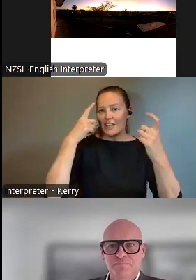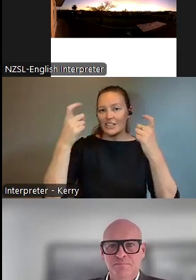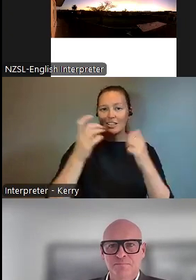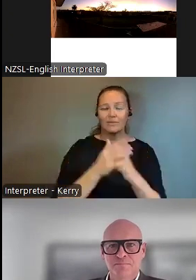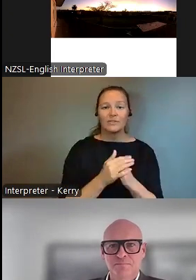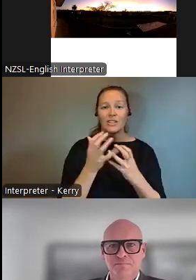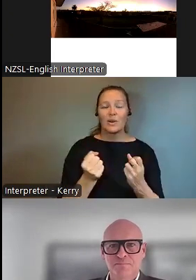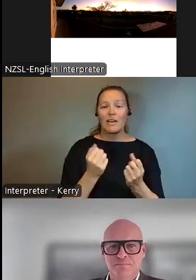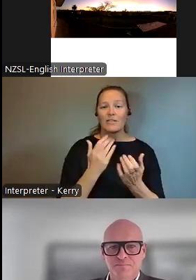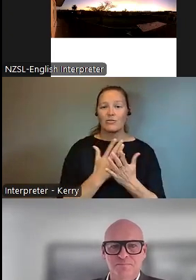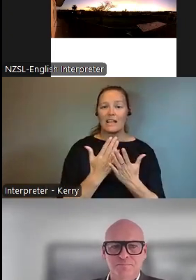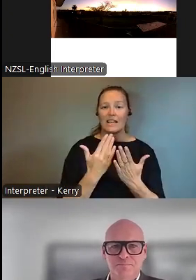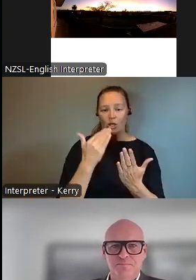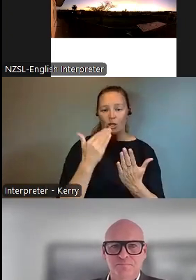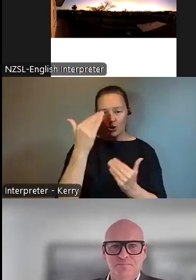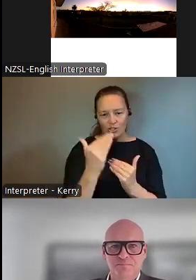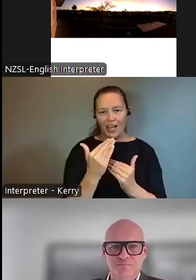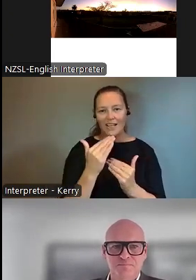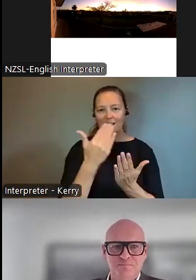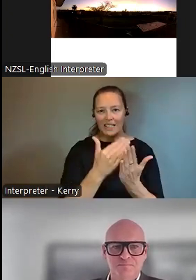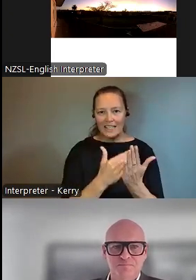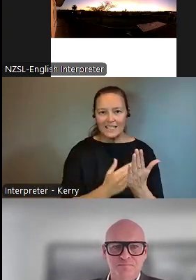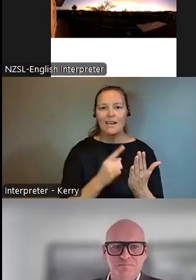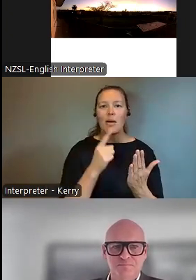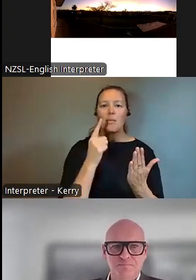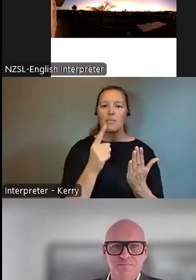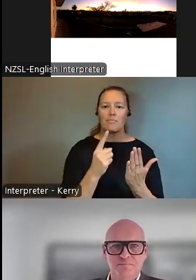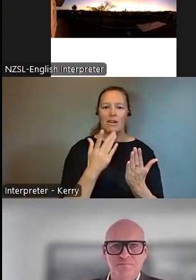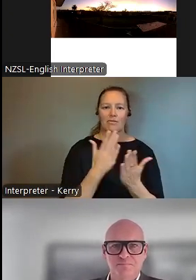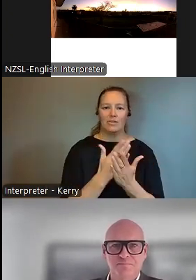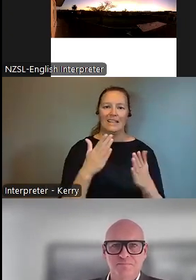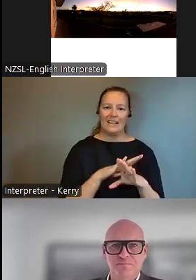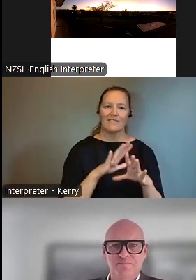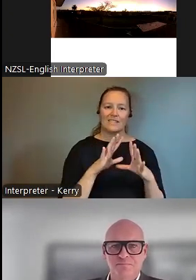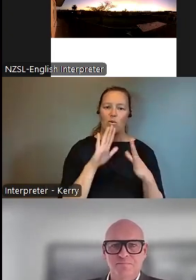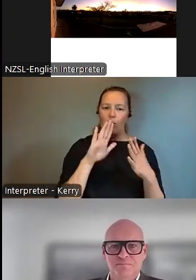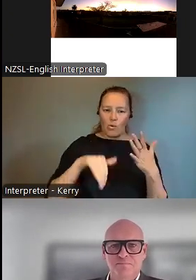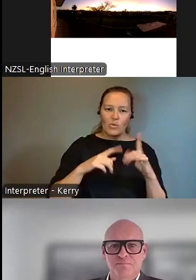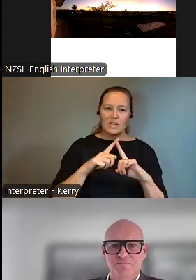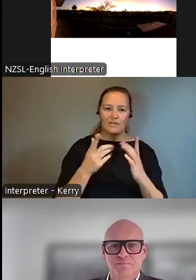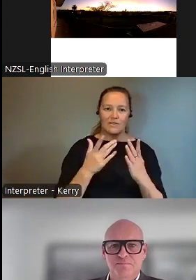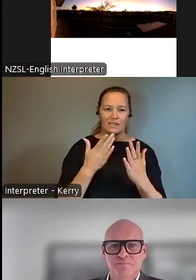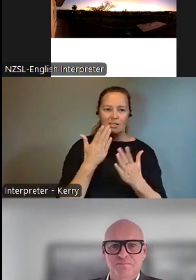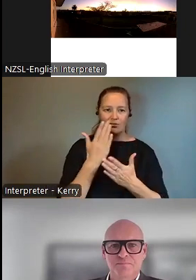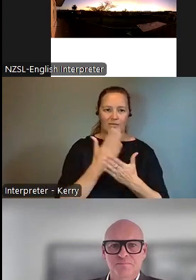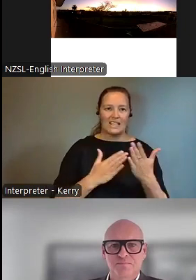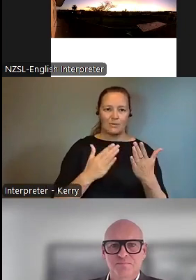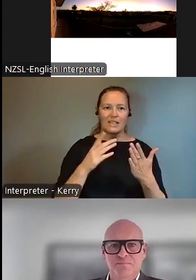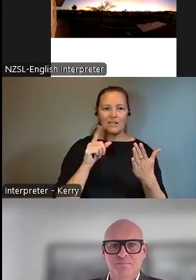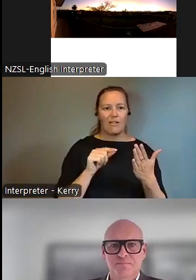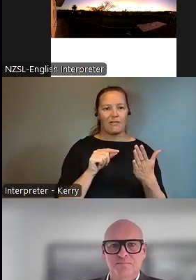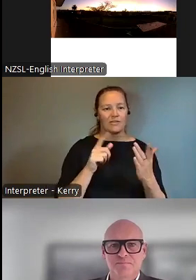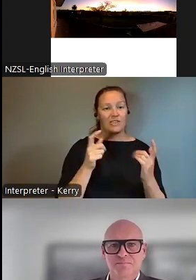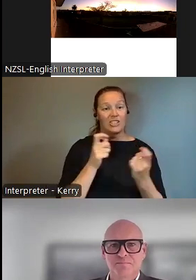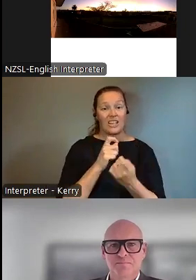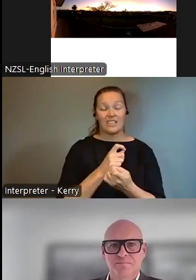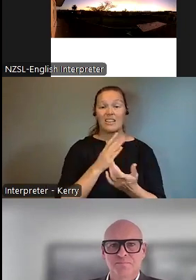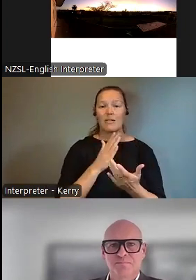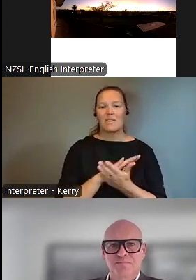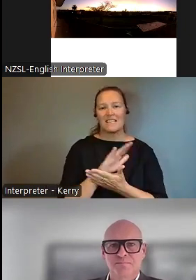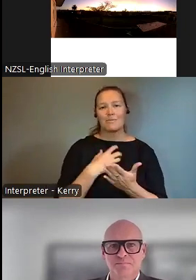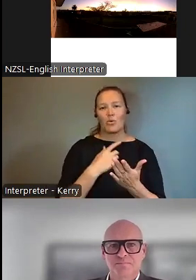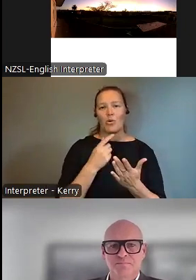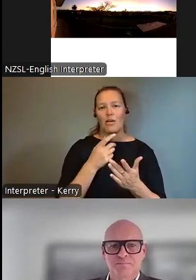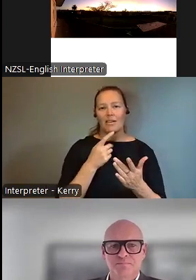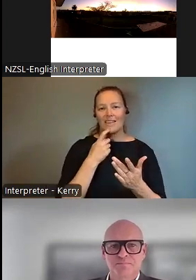such a concise list, but one that that covers all of those aspects of change, that makes it so much more manageable,